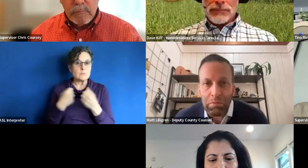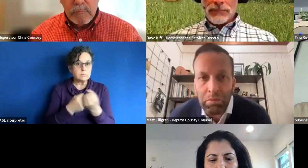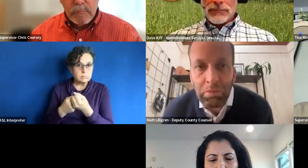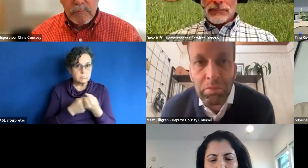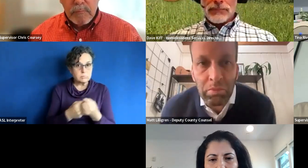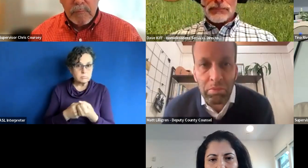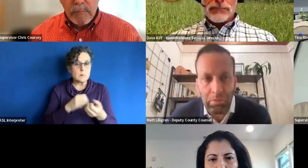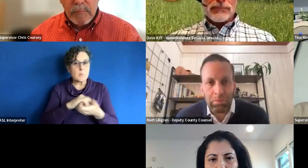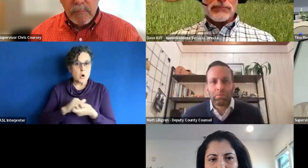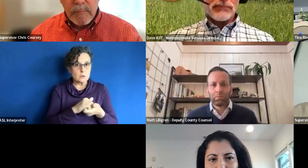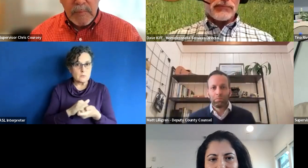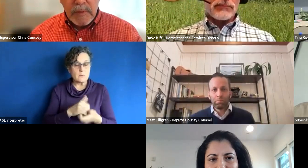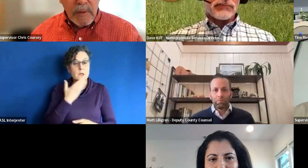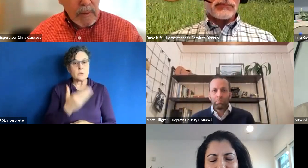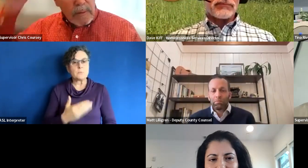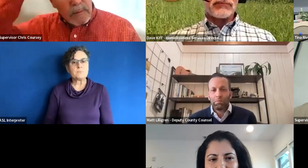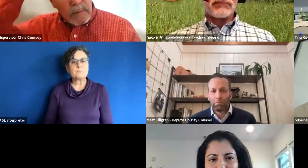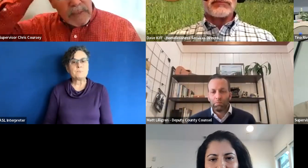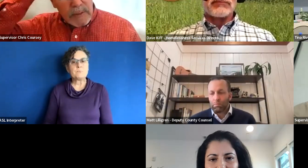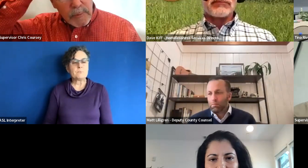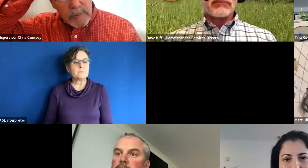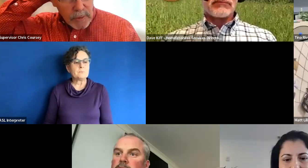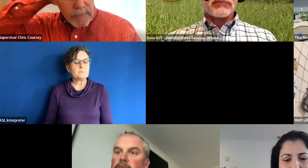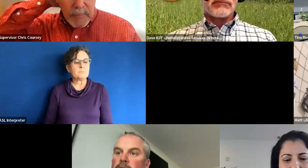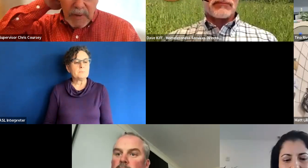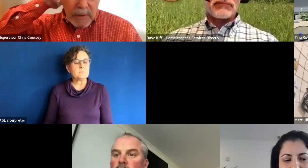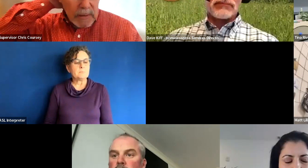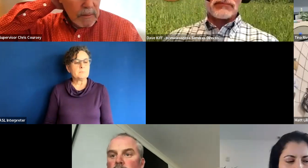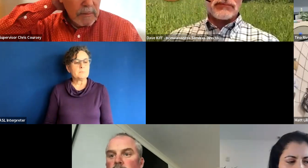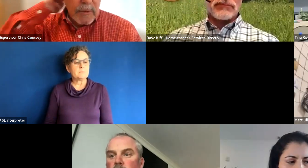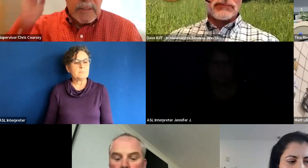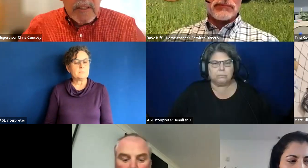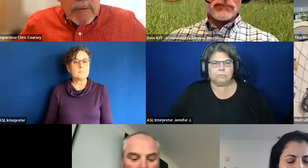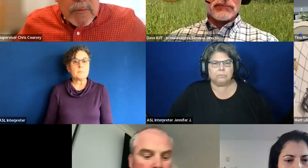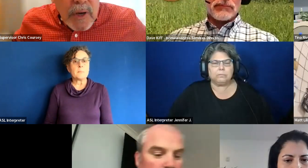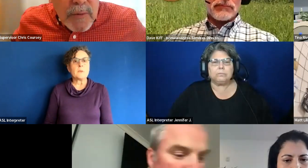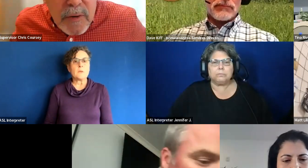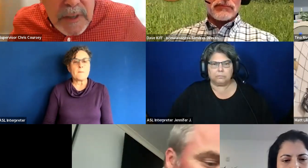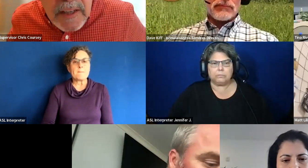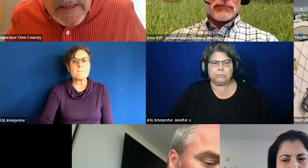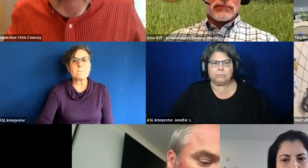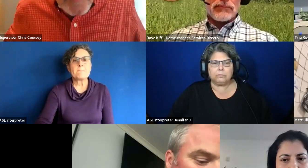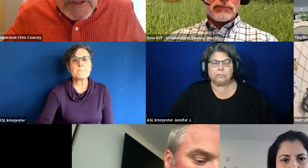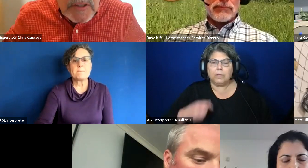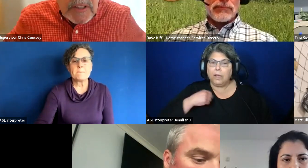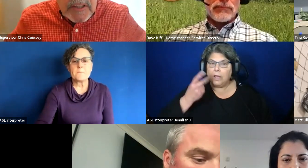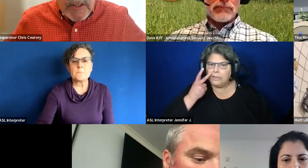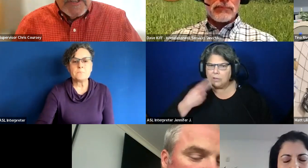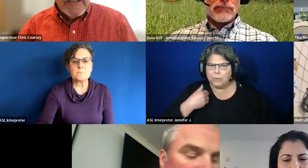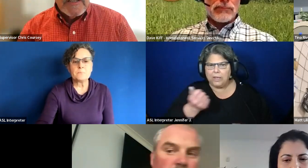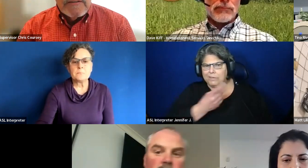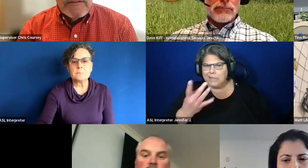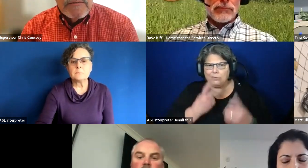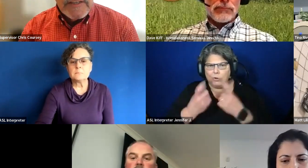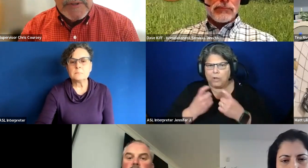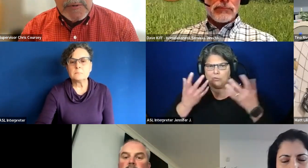Thank you, Chair. Back to you. Thanks, Supervisor Gore. So I see that we've already got a number of questions in the